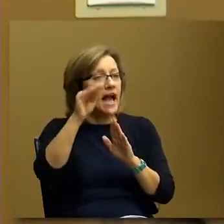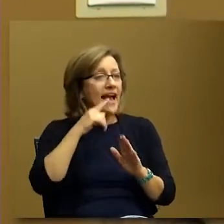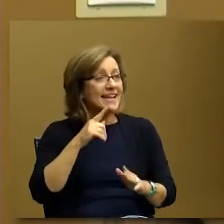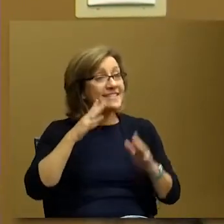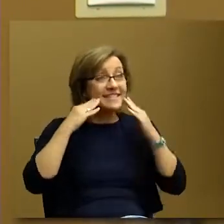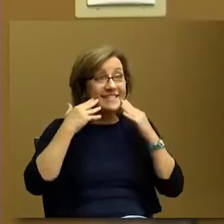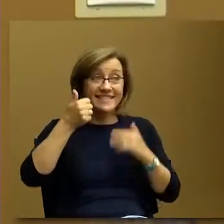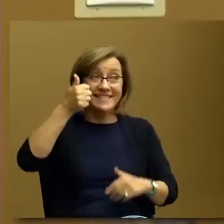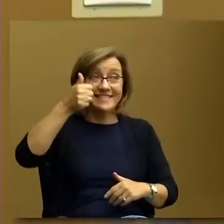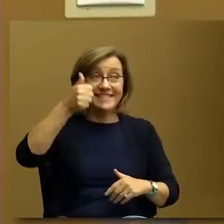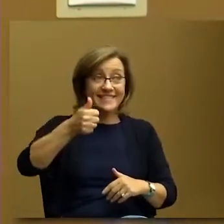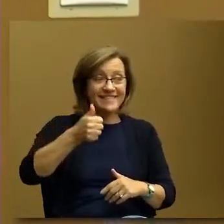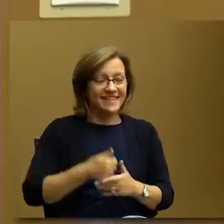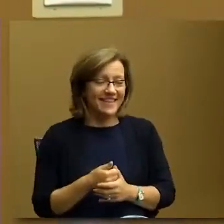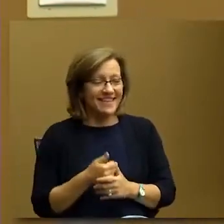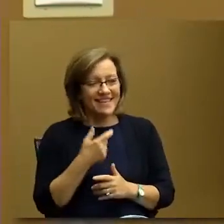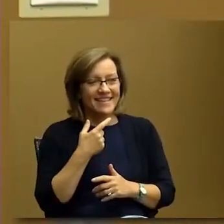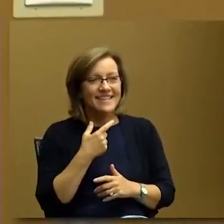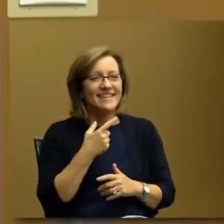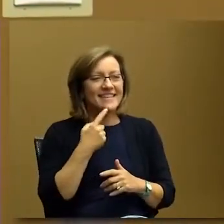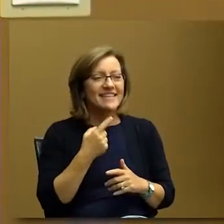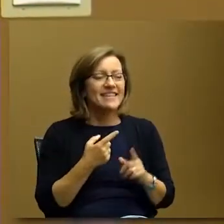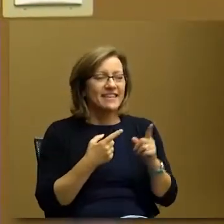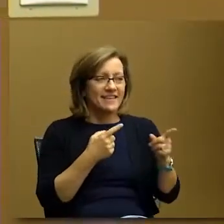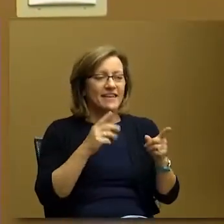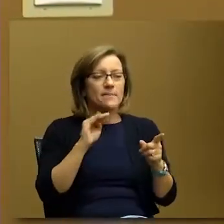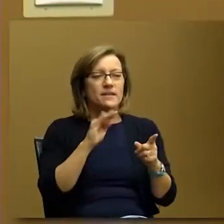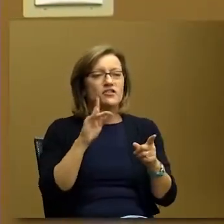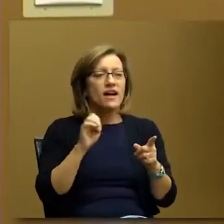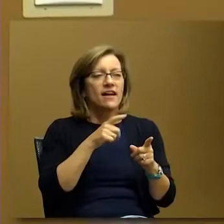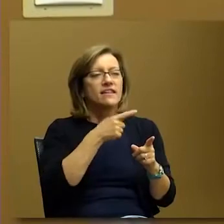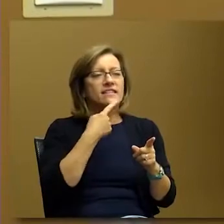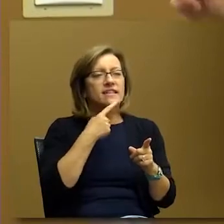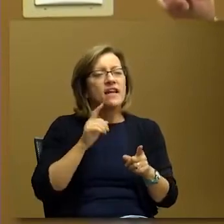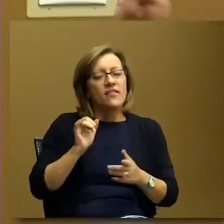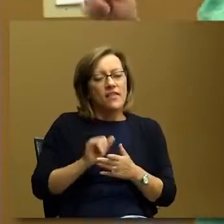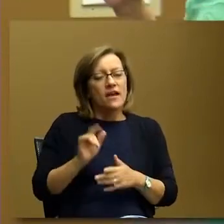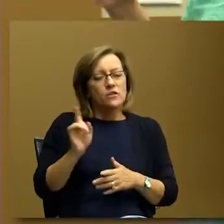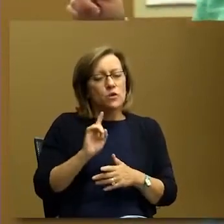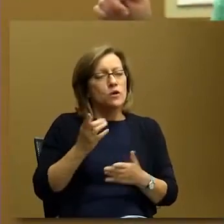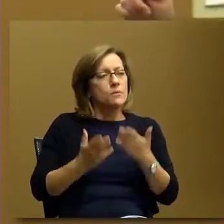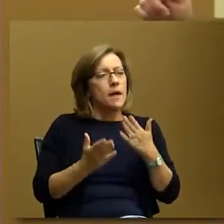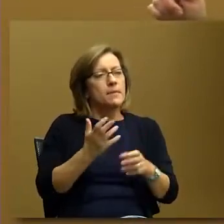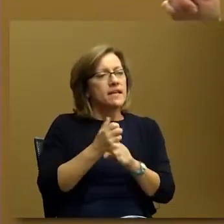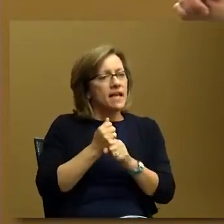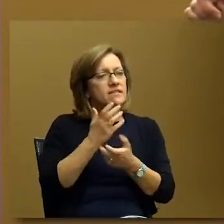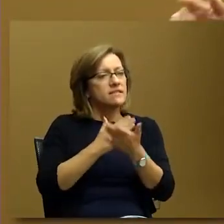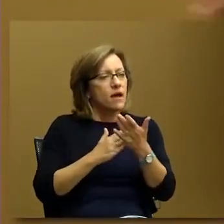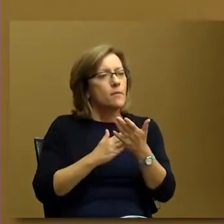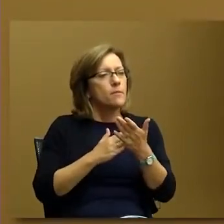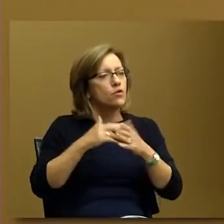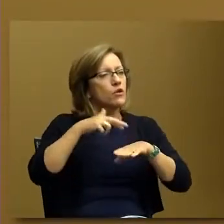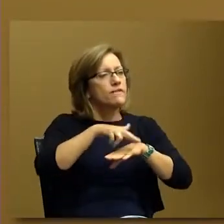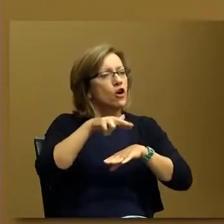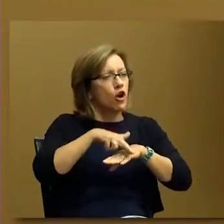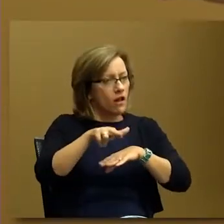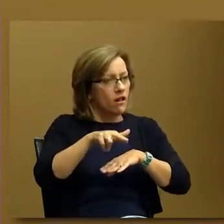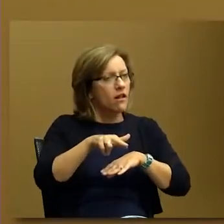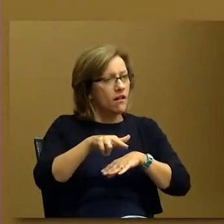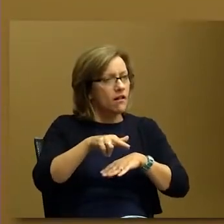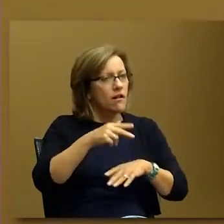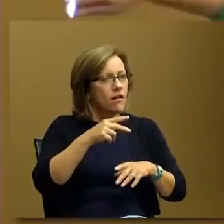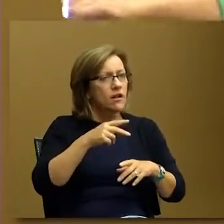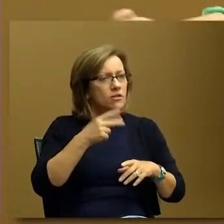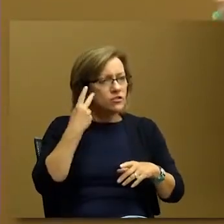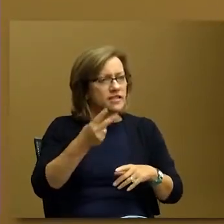me. Because Michelle said that's where you might get some of those referrals. Because you'll